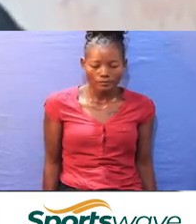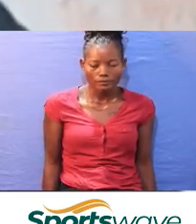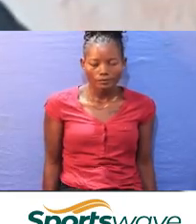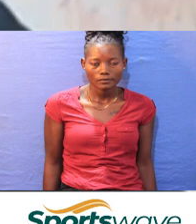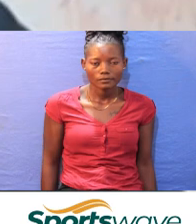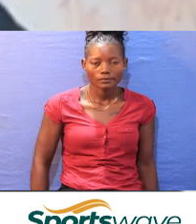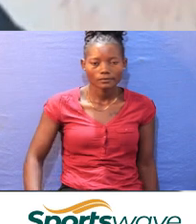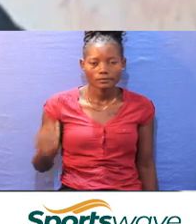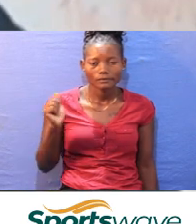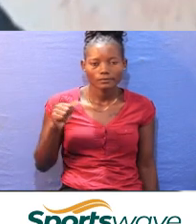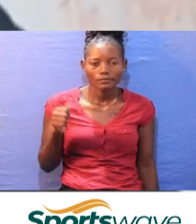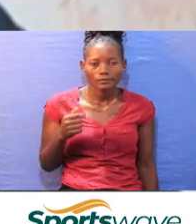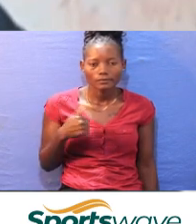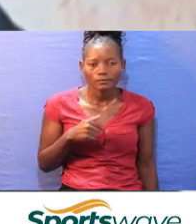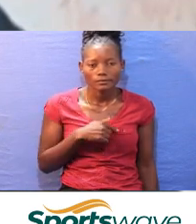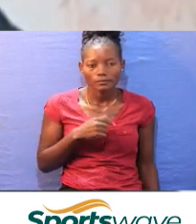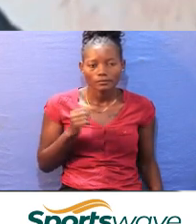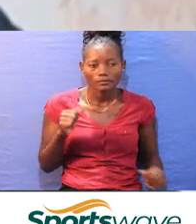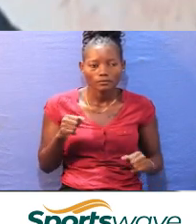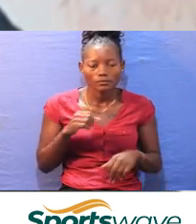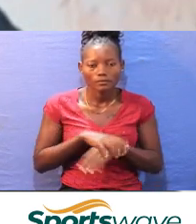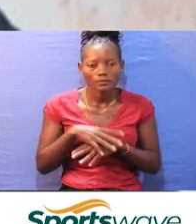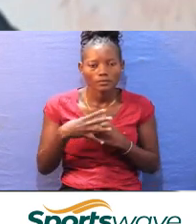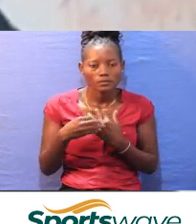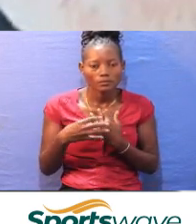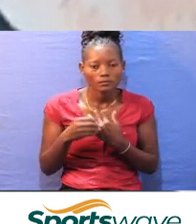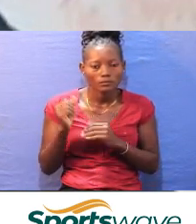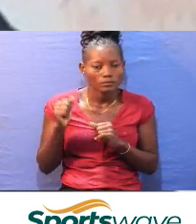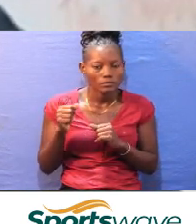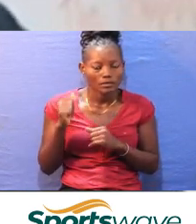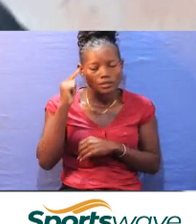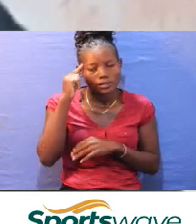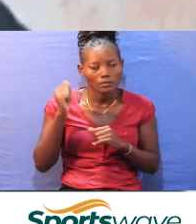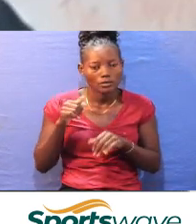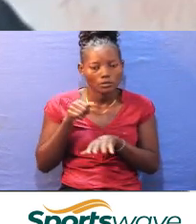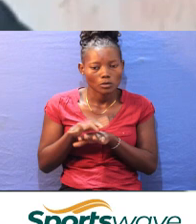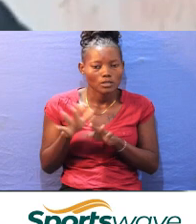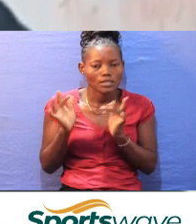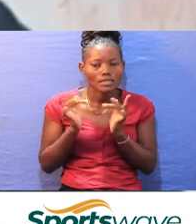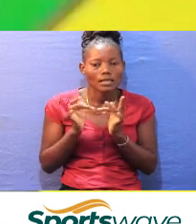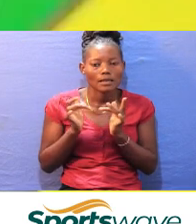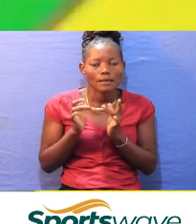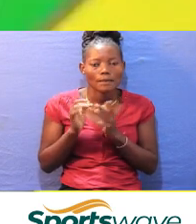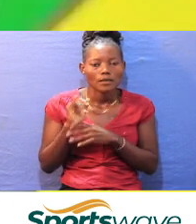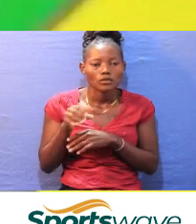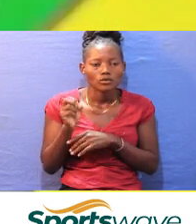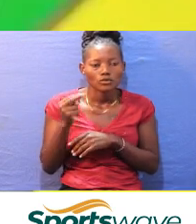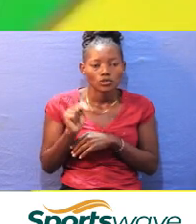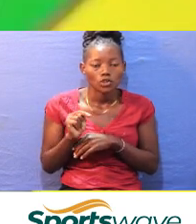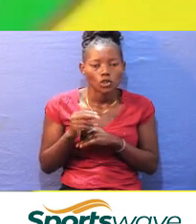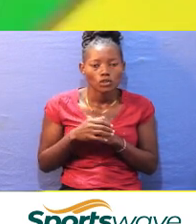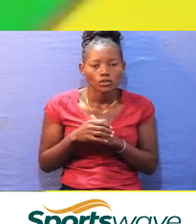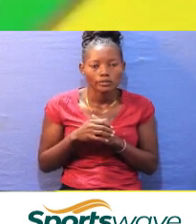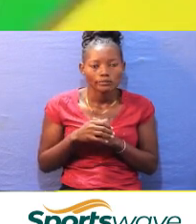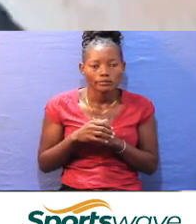We can get a copy. I think, Kyle, you got an email. We can send out emails to John. Yes. Kyle can do that, I think. Share it,